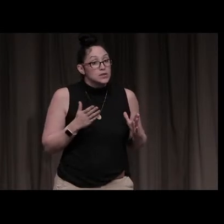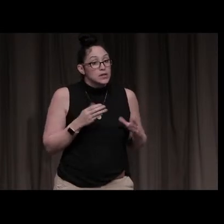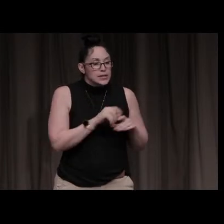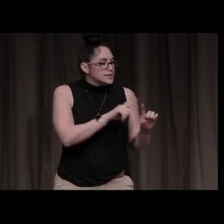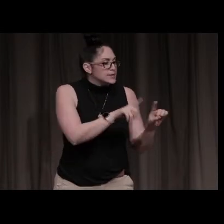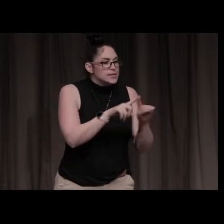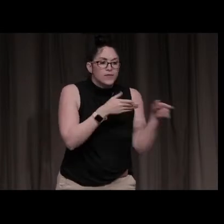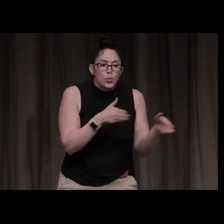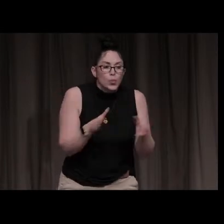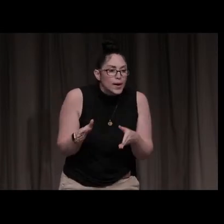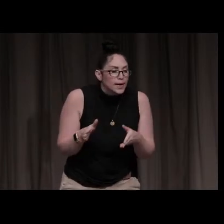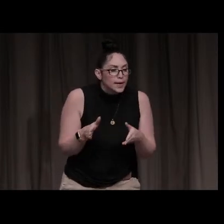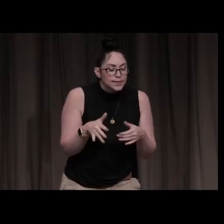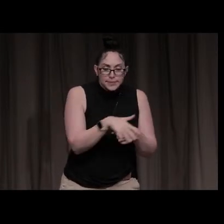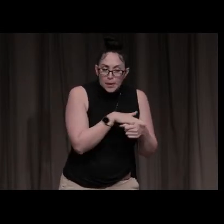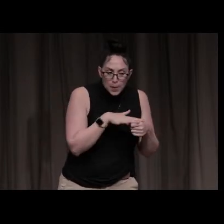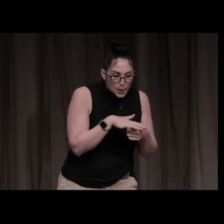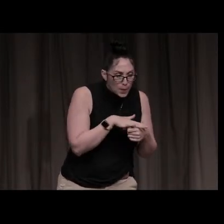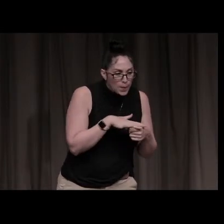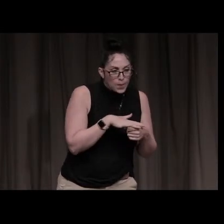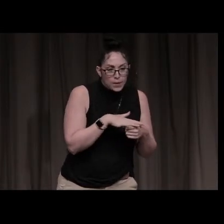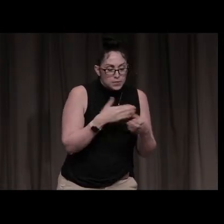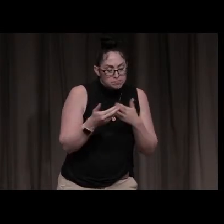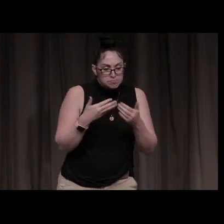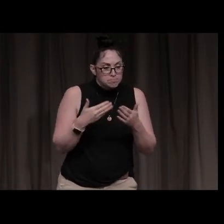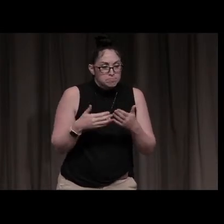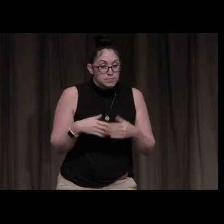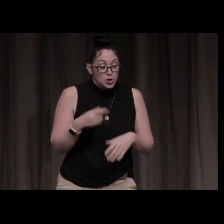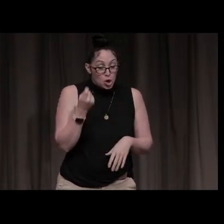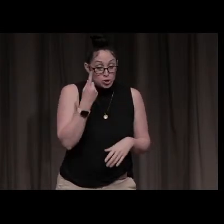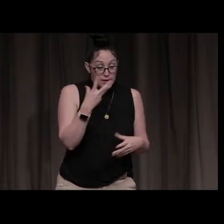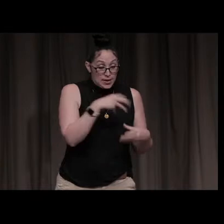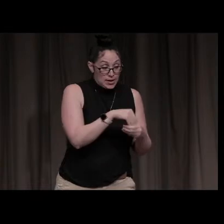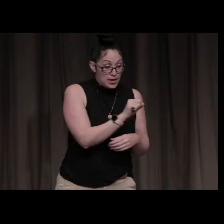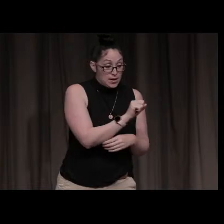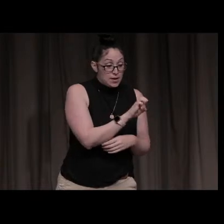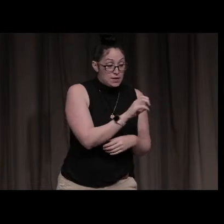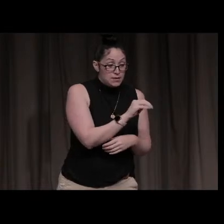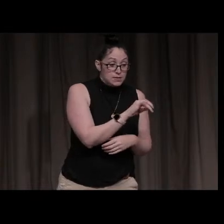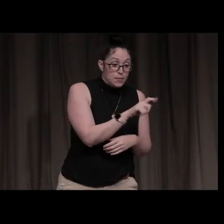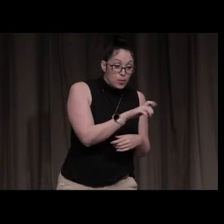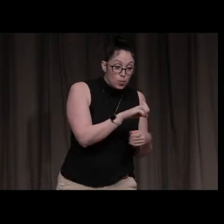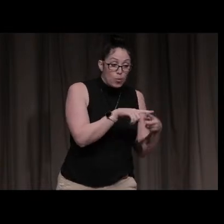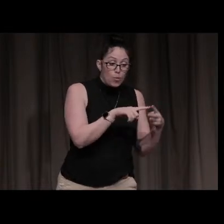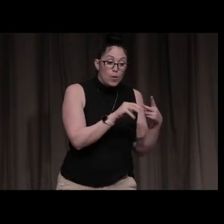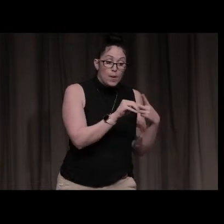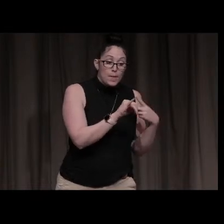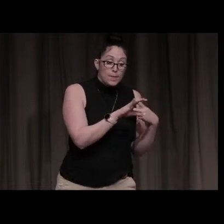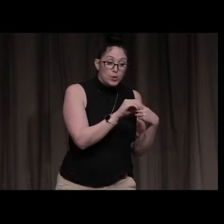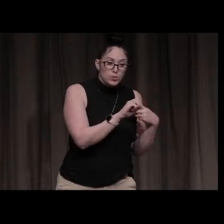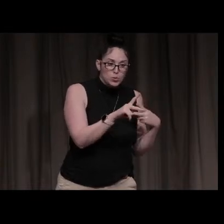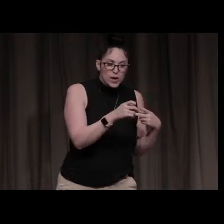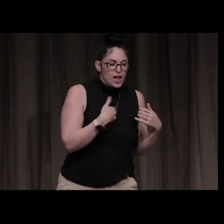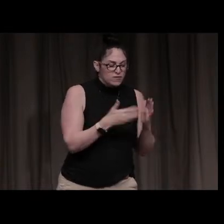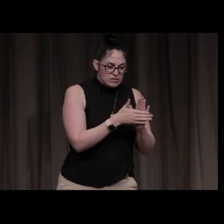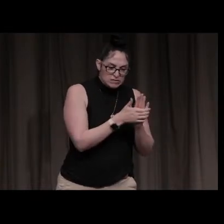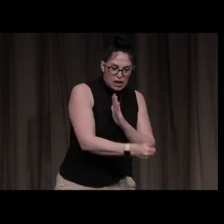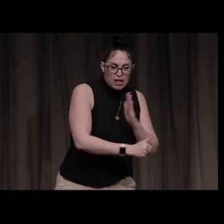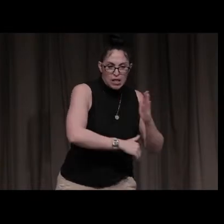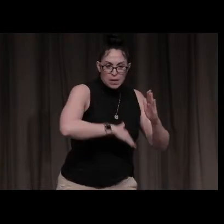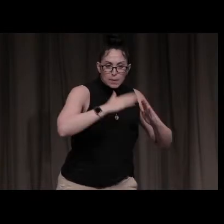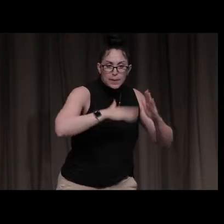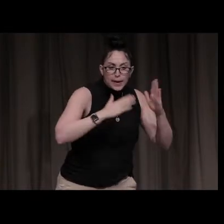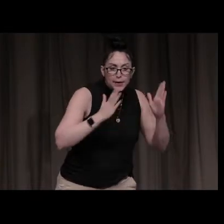media, whether locally, because in the Seminole and Miccosukee there are a number of skilled painters and